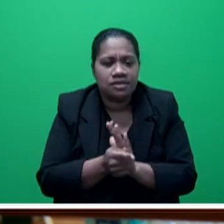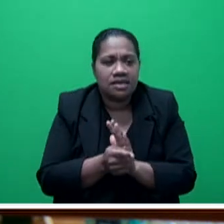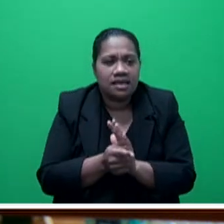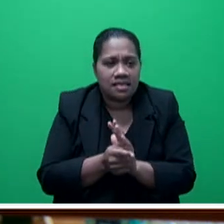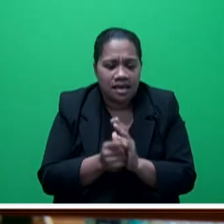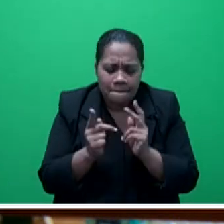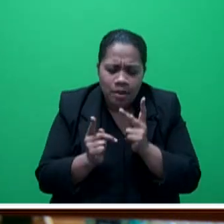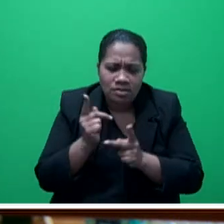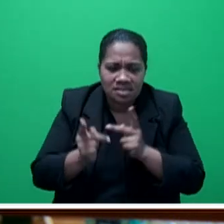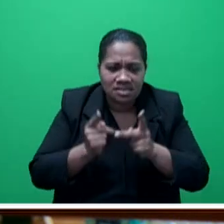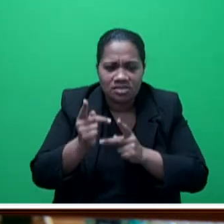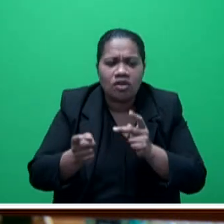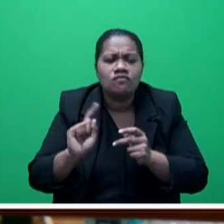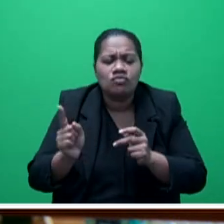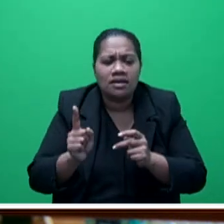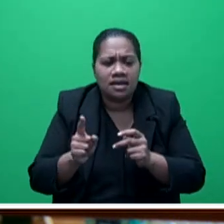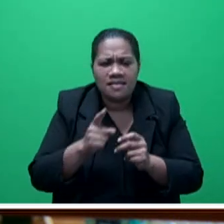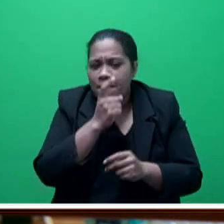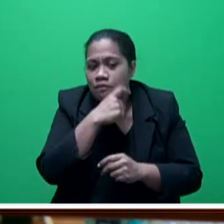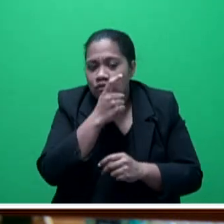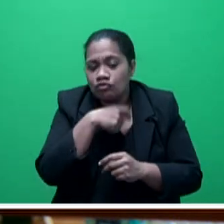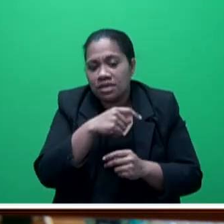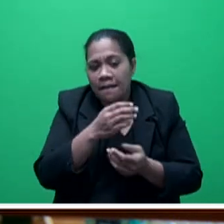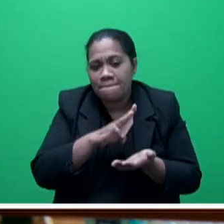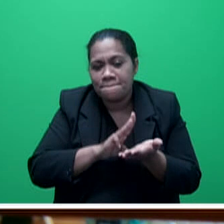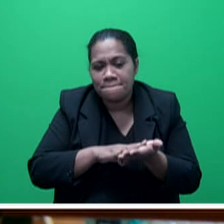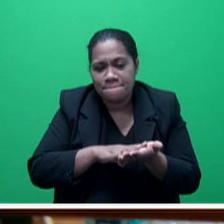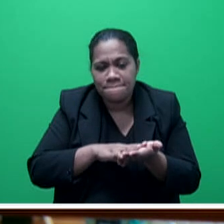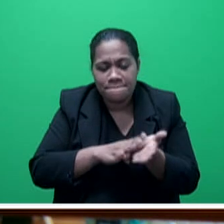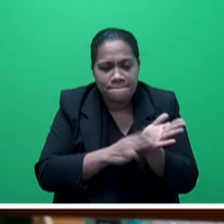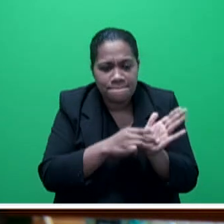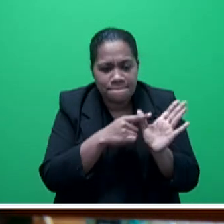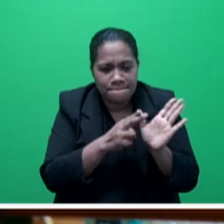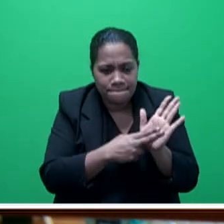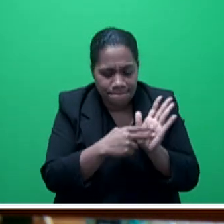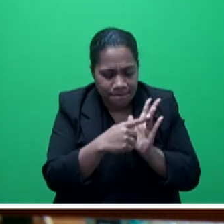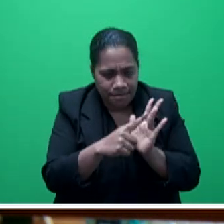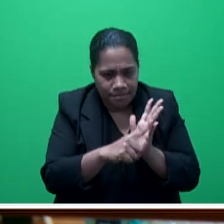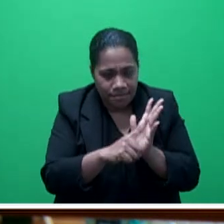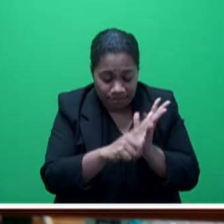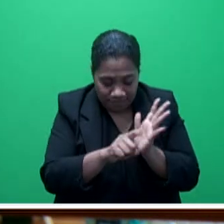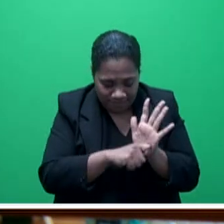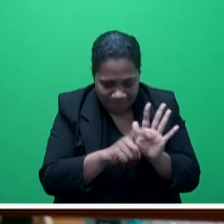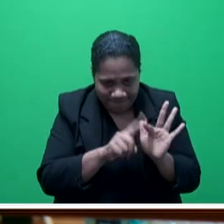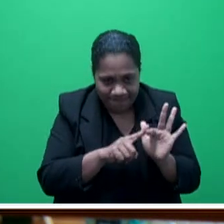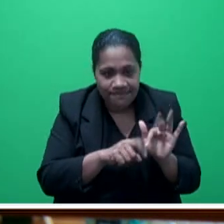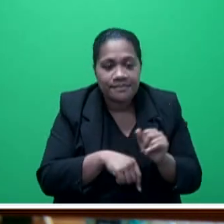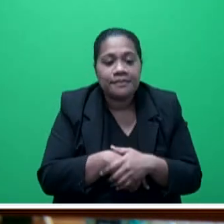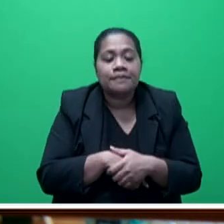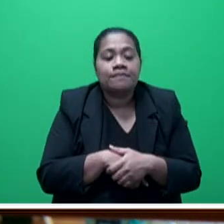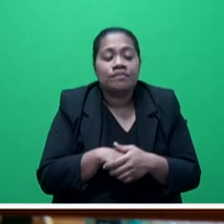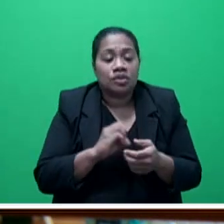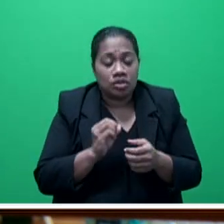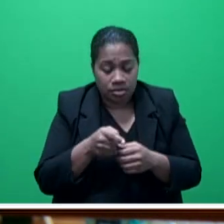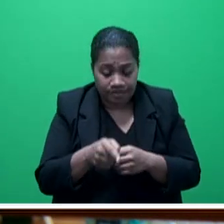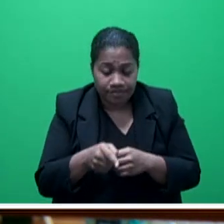manure. The fermented fertilizer will basically improve plant growth when applied as foliage spray to